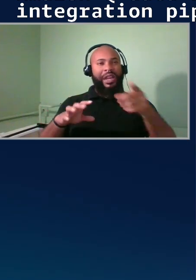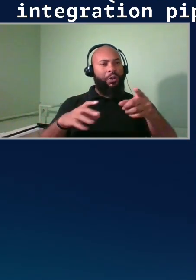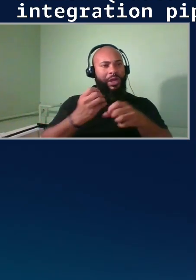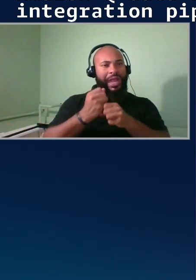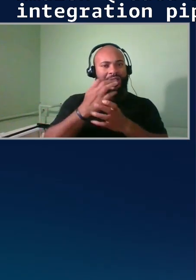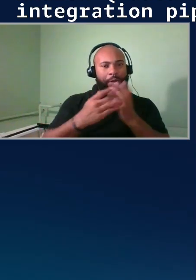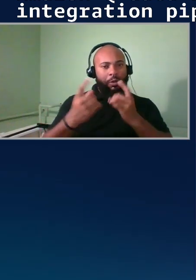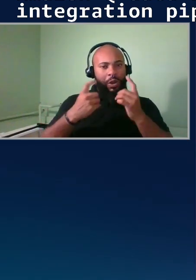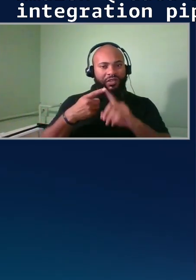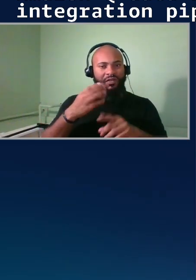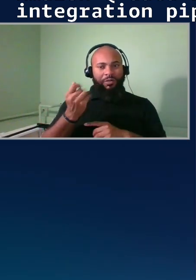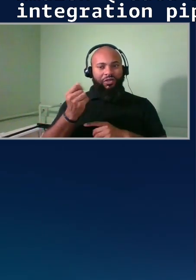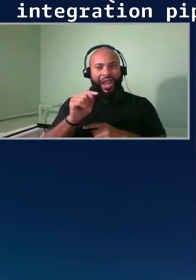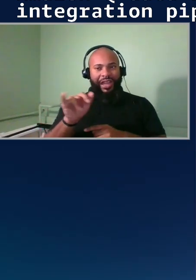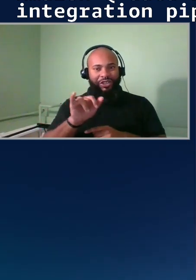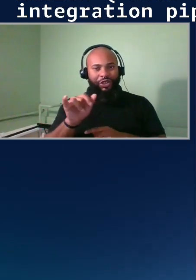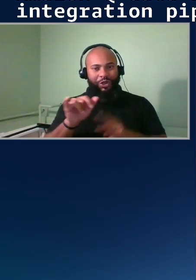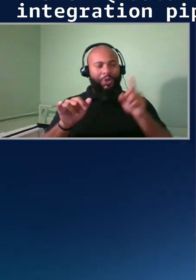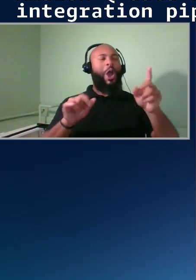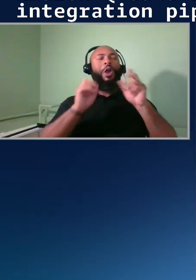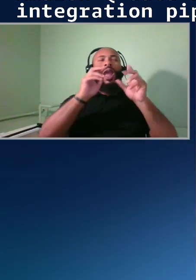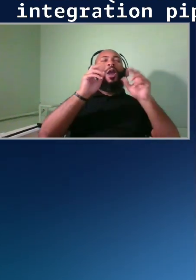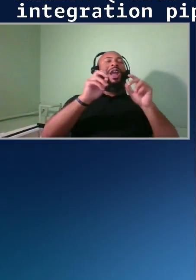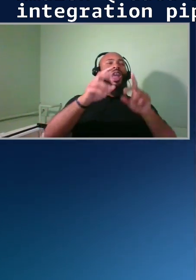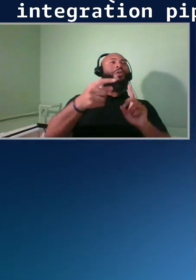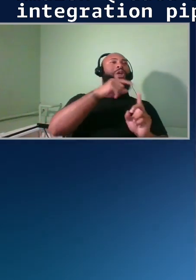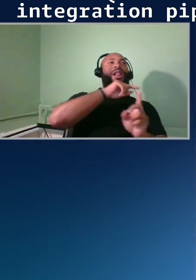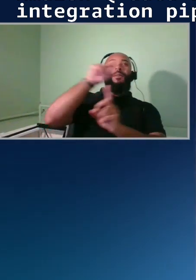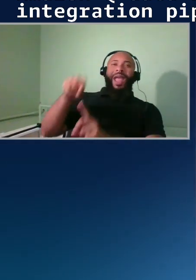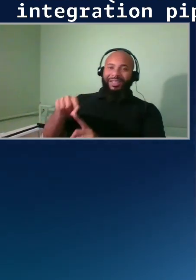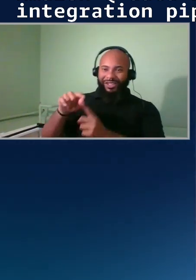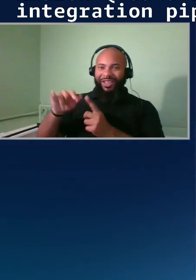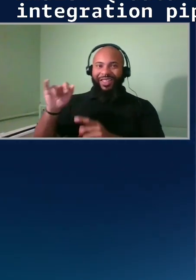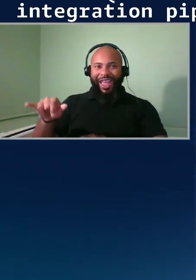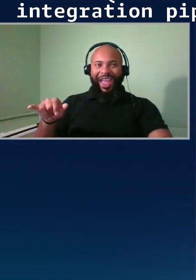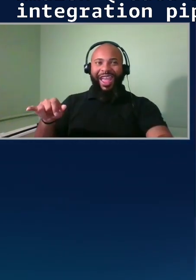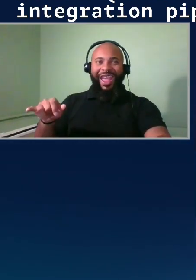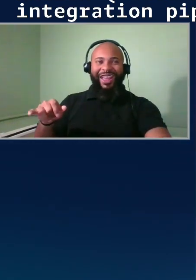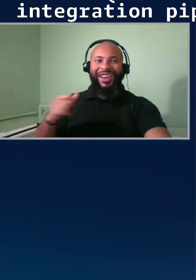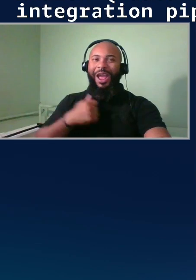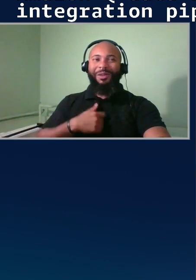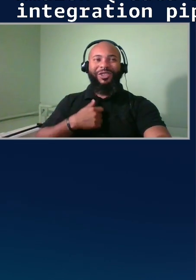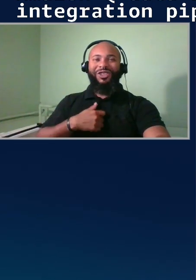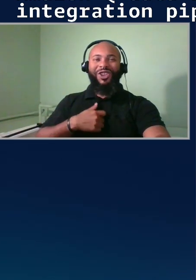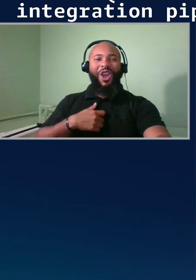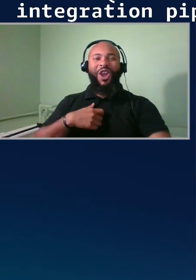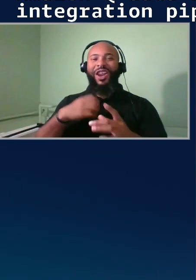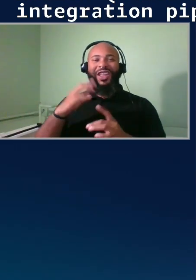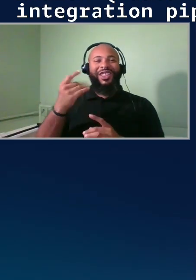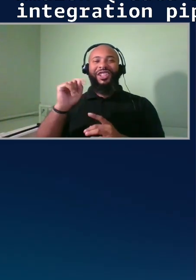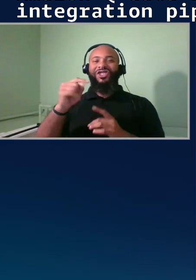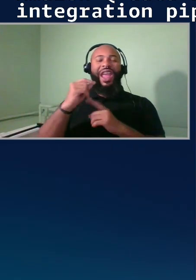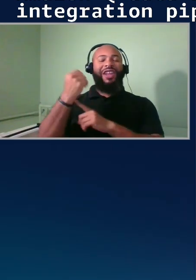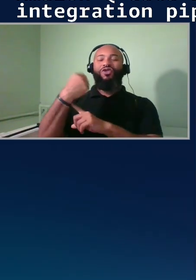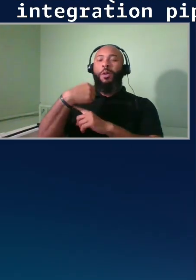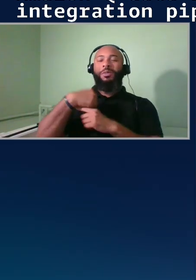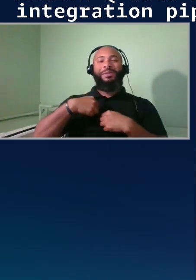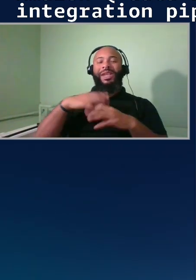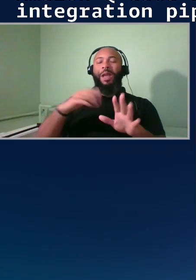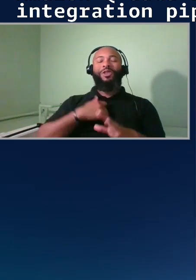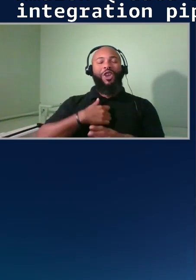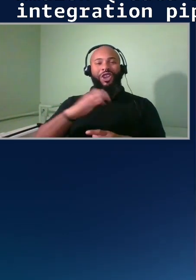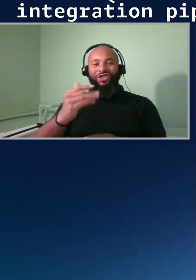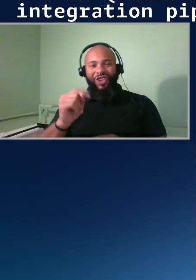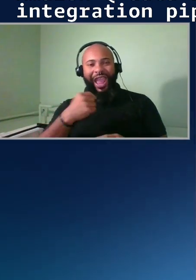that. I think the chat trumps you. Sorry, the my chat friend. trumps me. Okay, Yeah, chat, we have questions. Yeah, listen, I